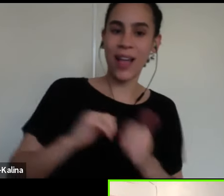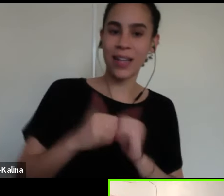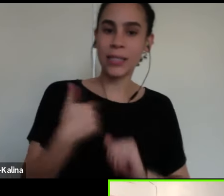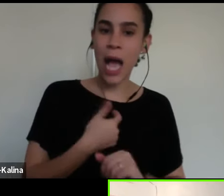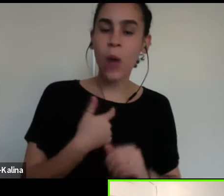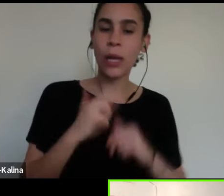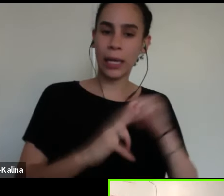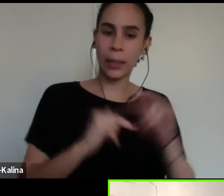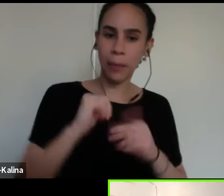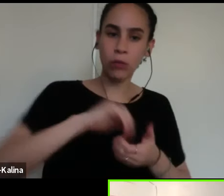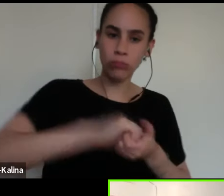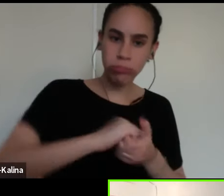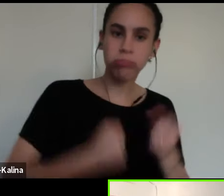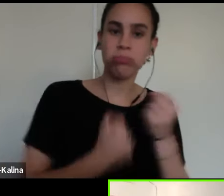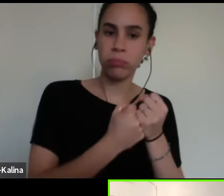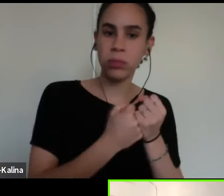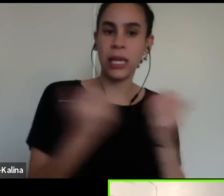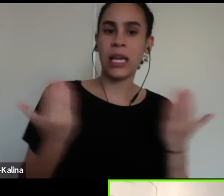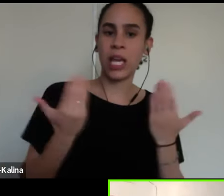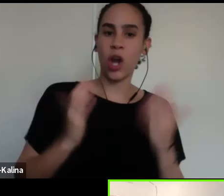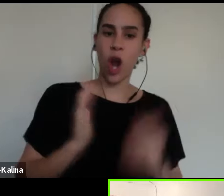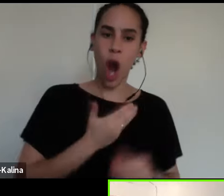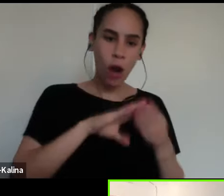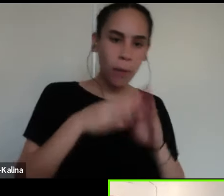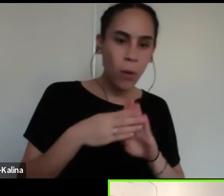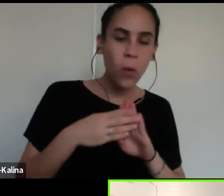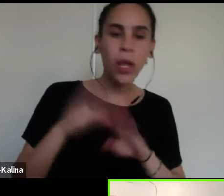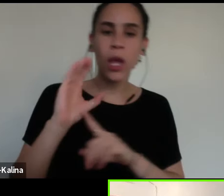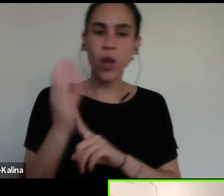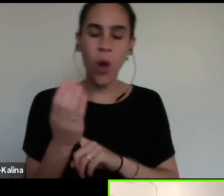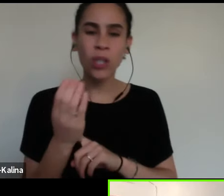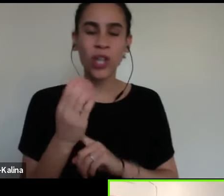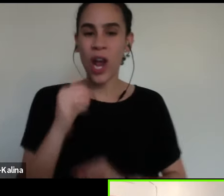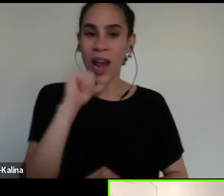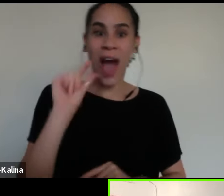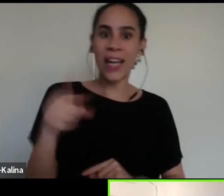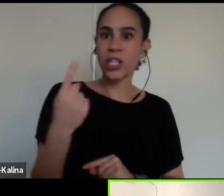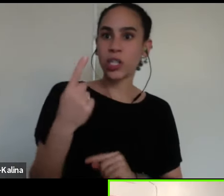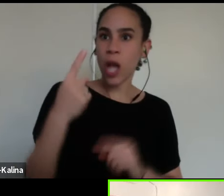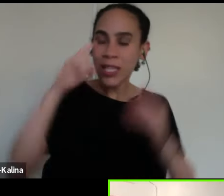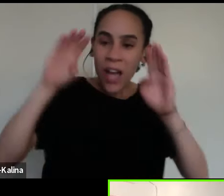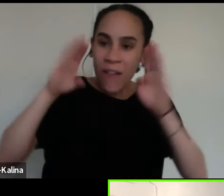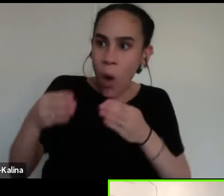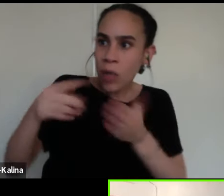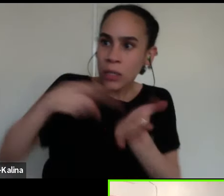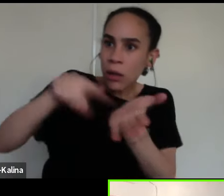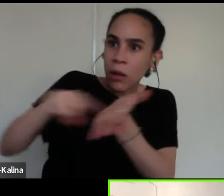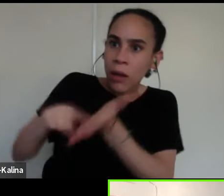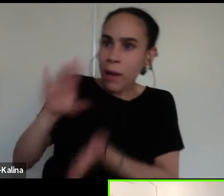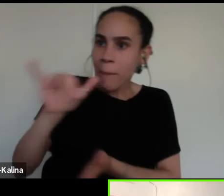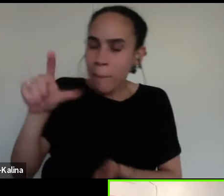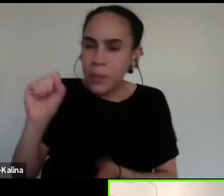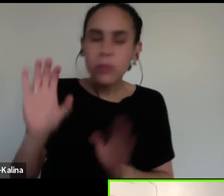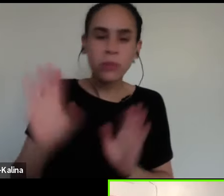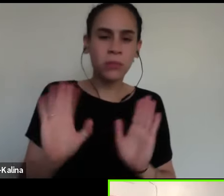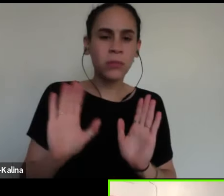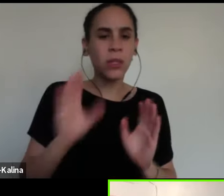And it outside of just keeping the lights on is the most important thing we do.